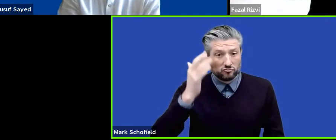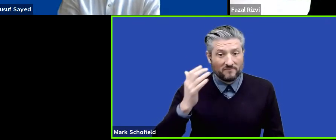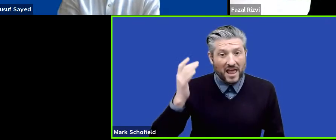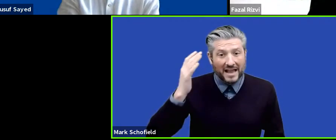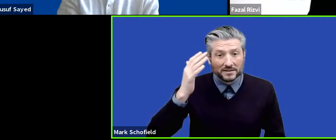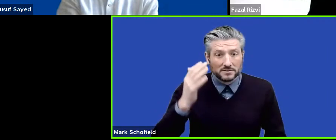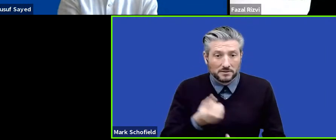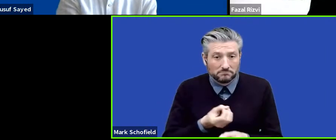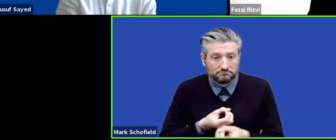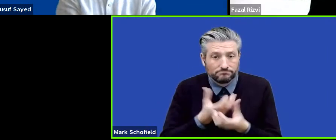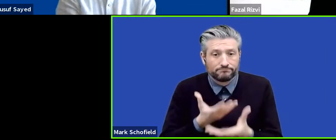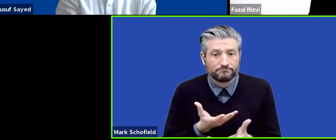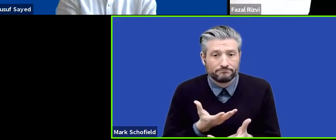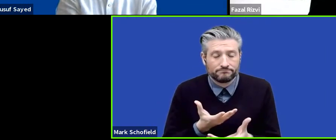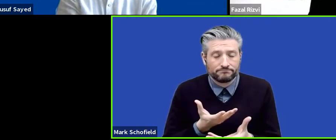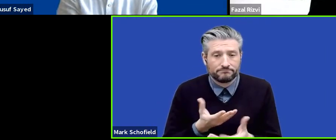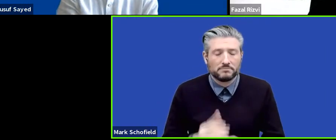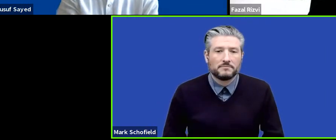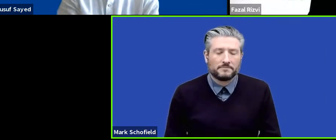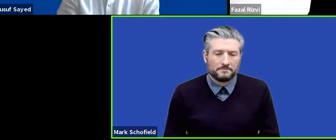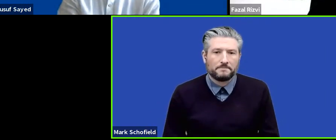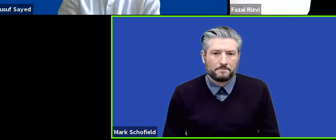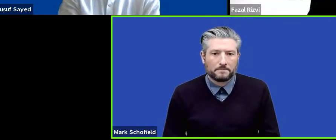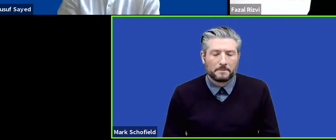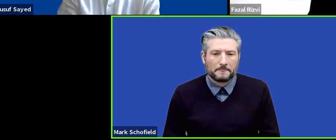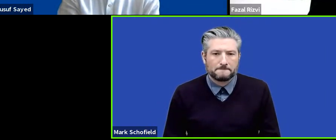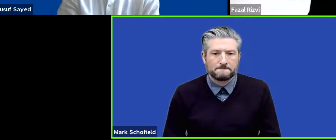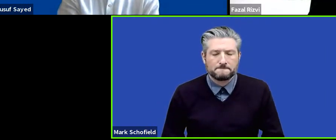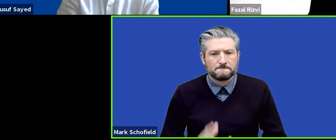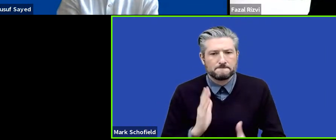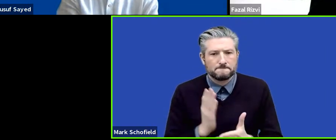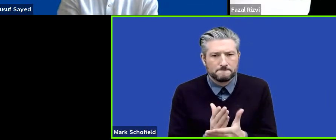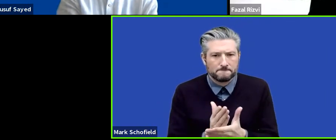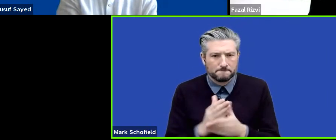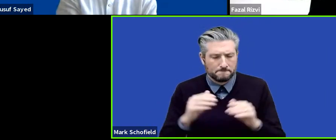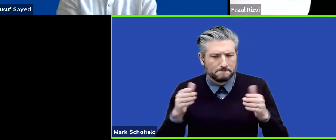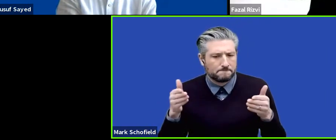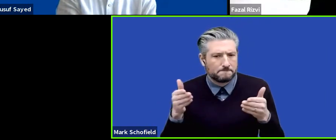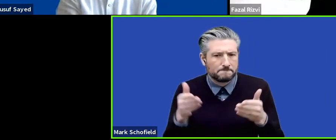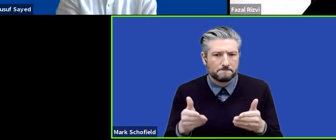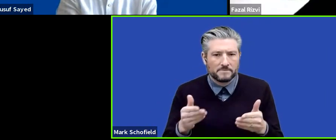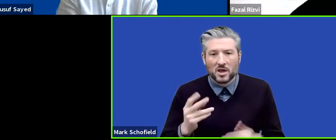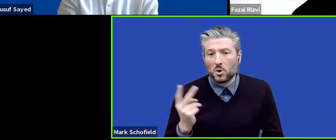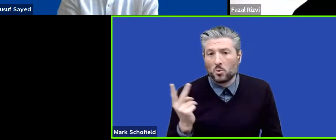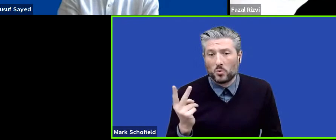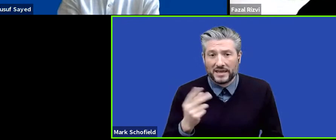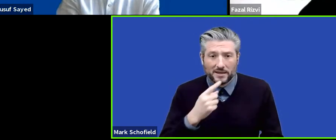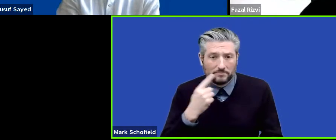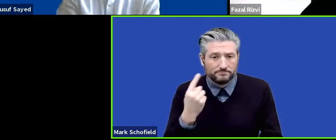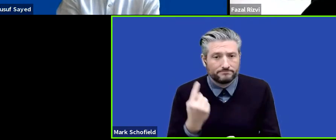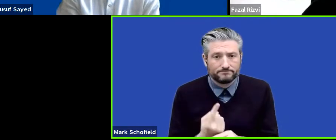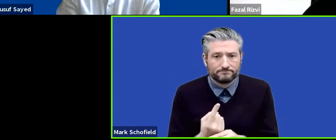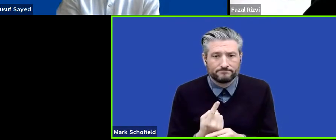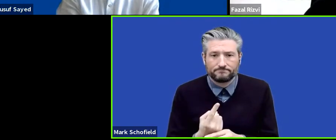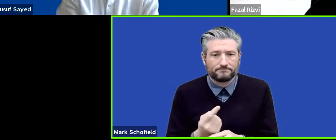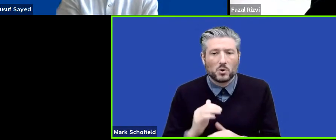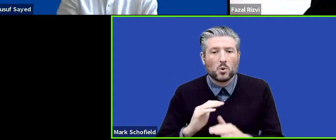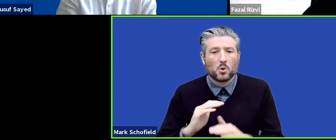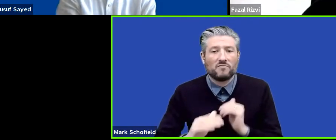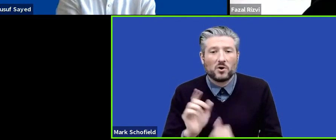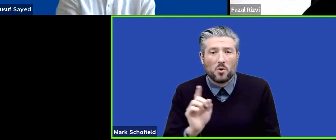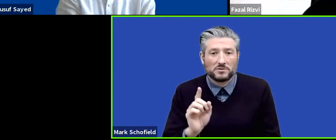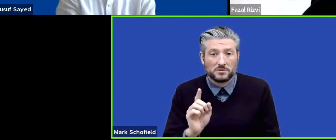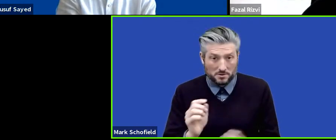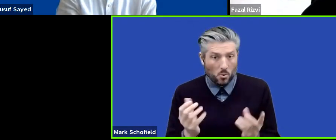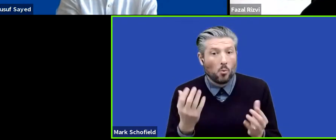consider. Because in particular, what we would like to talk about and engage in dialogue with